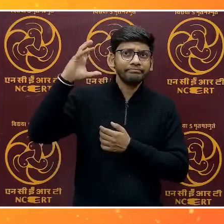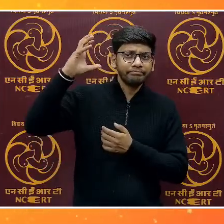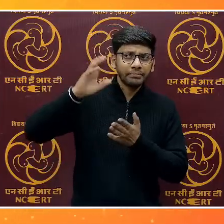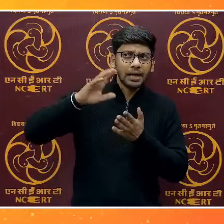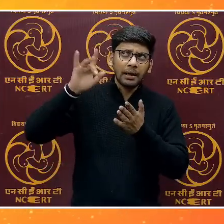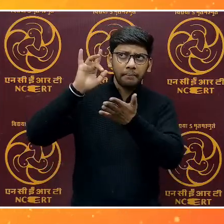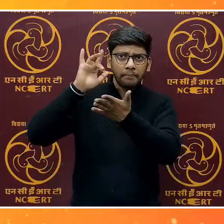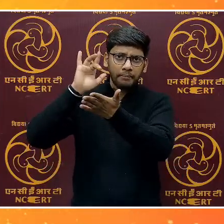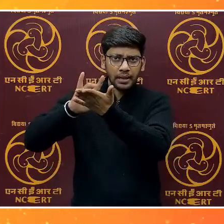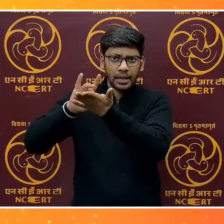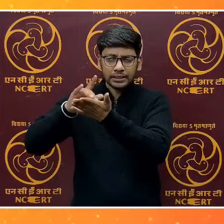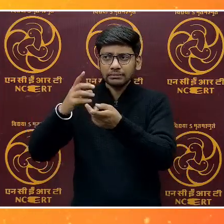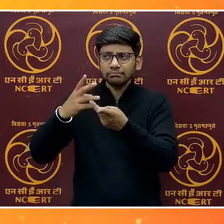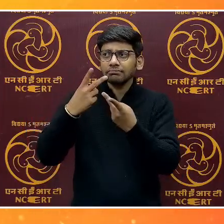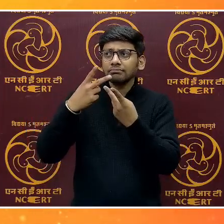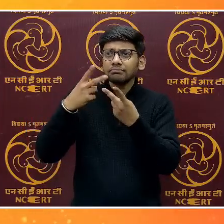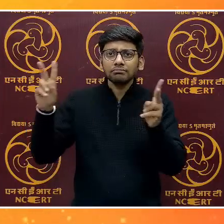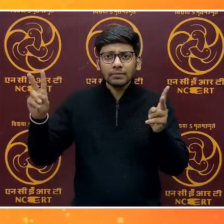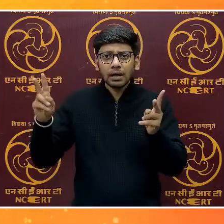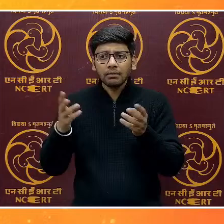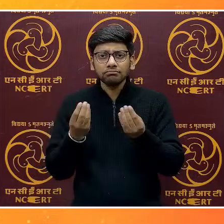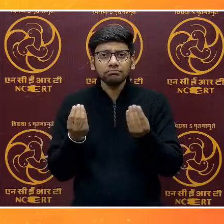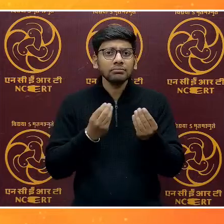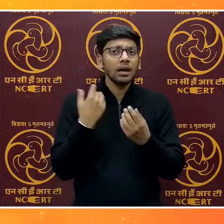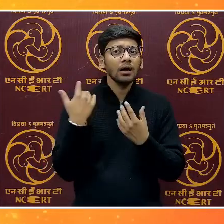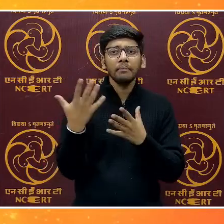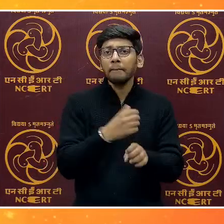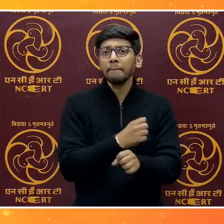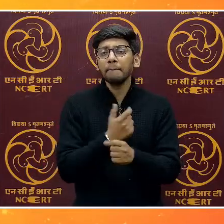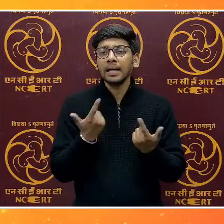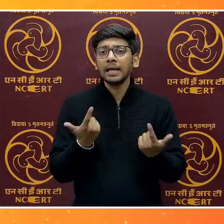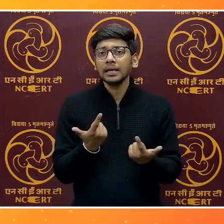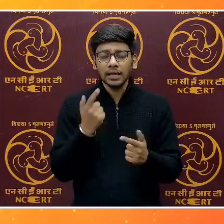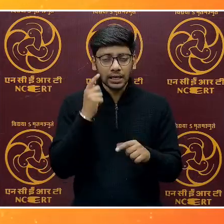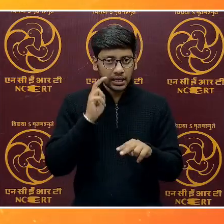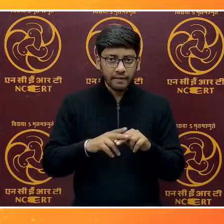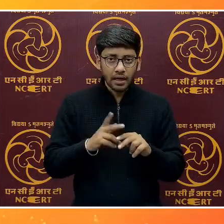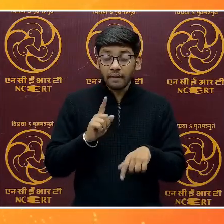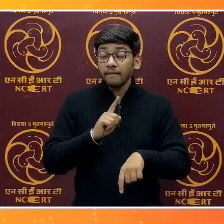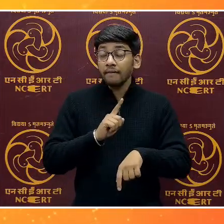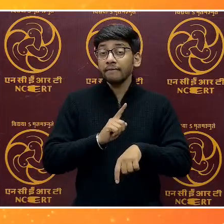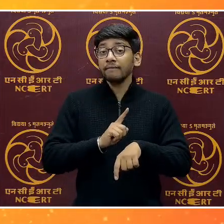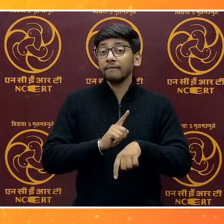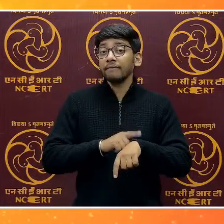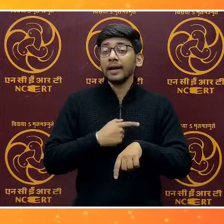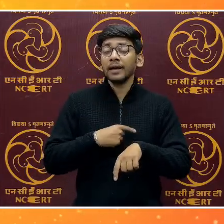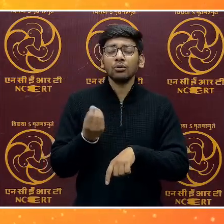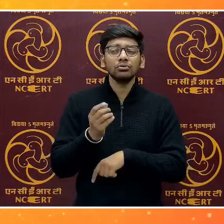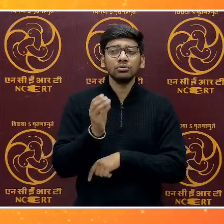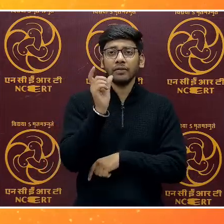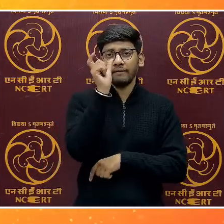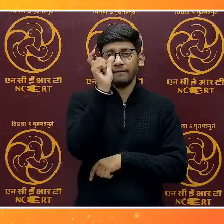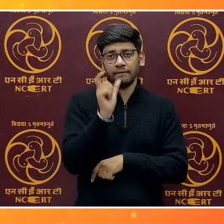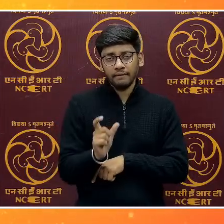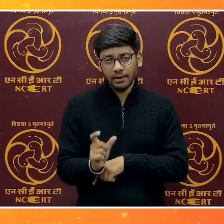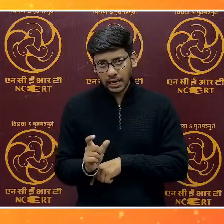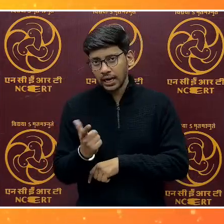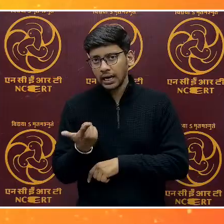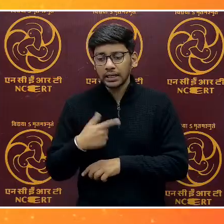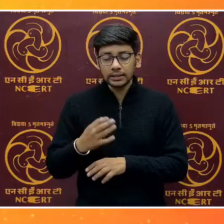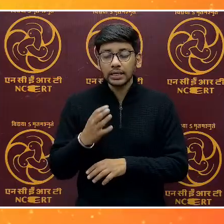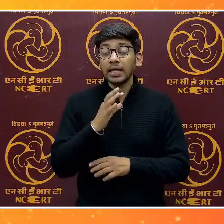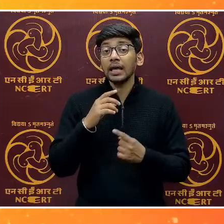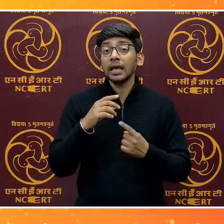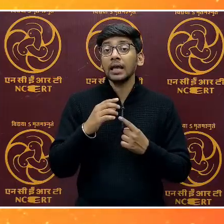and we will be reading it together. But before that, let us know some important words which we will come across in the